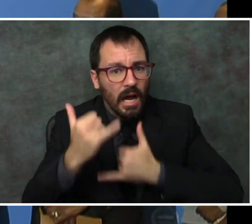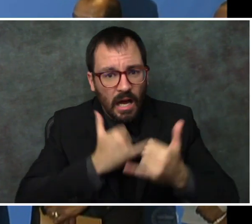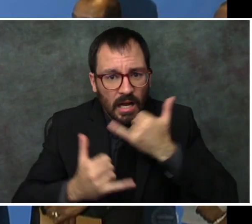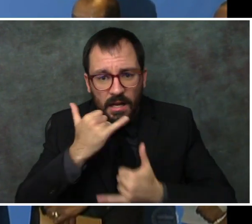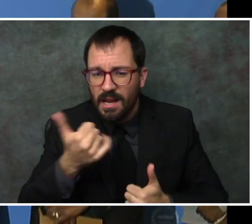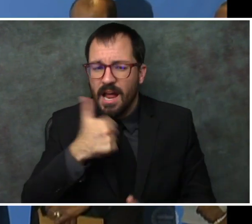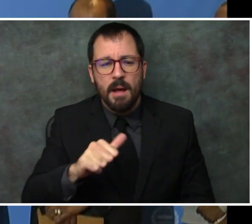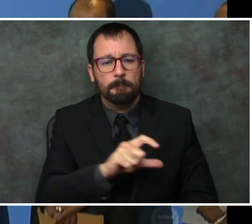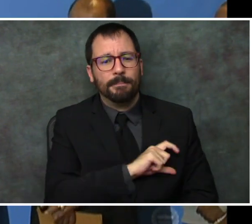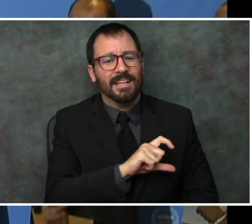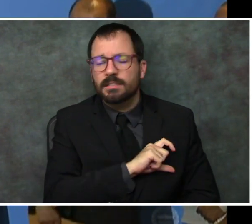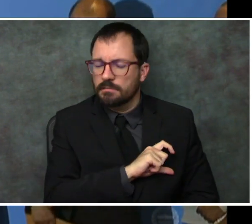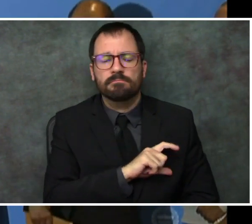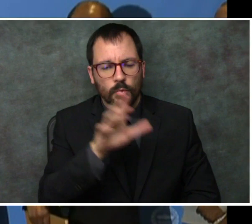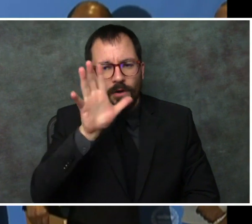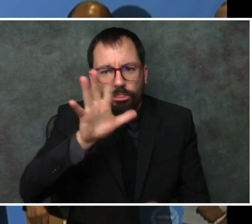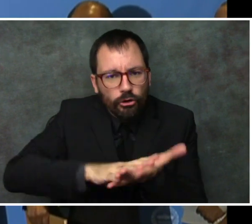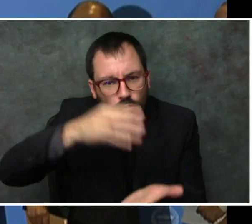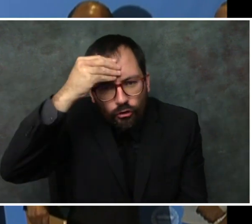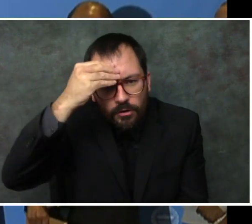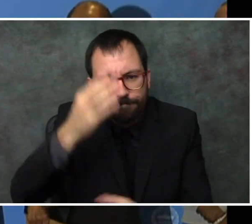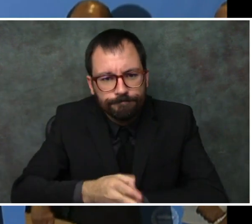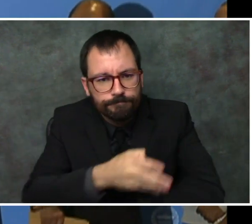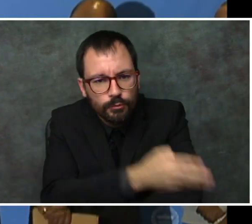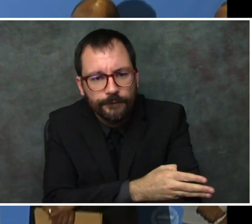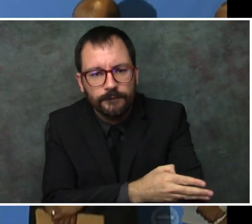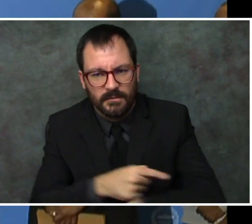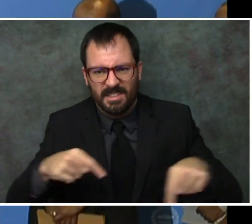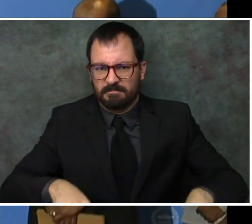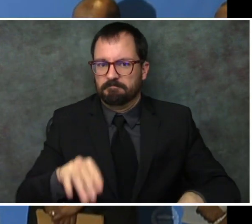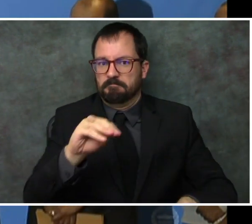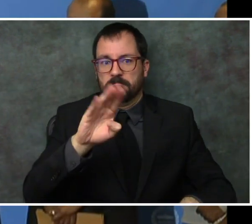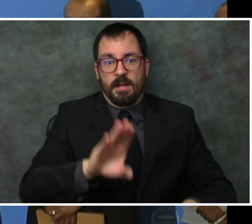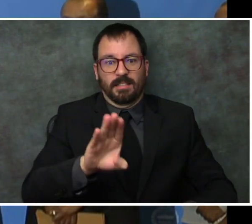that will contribute to our police reform.